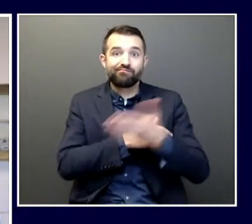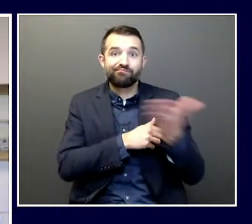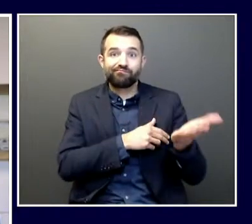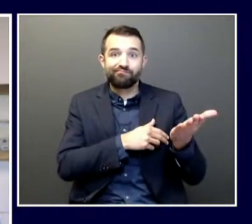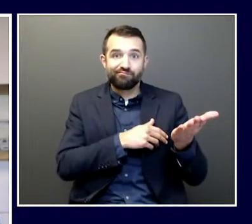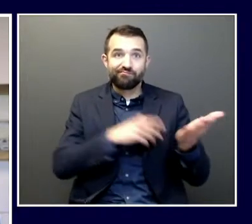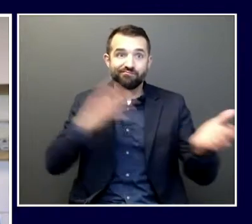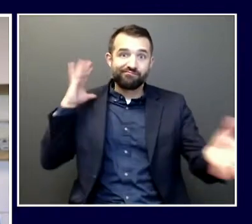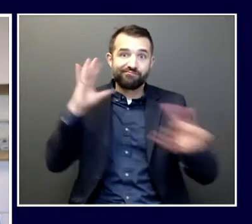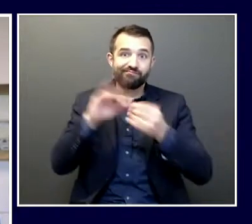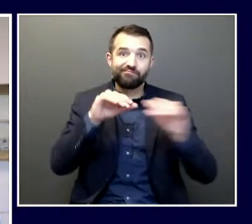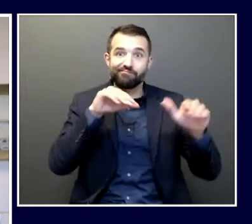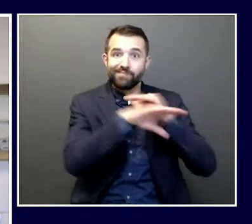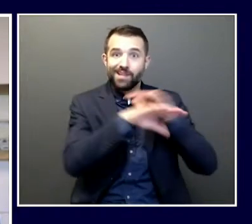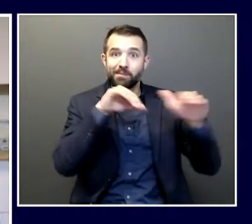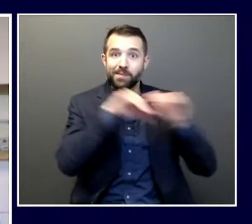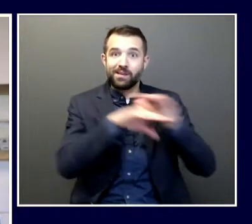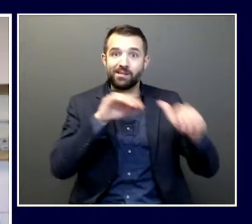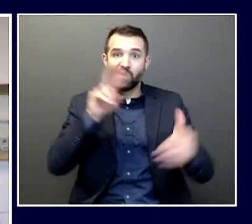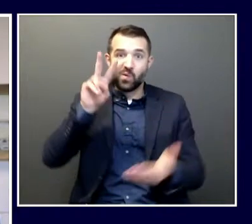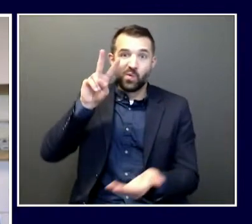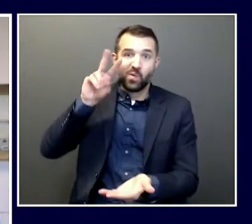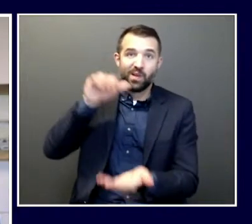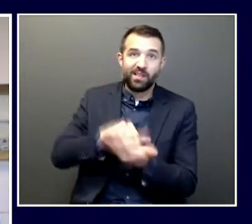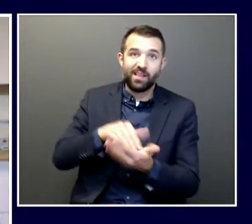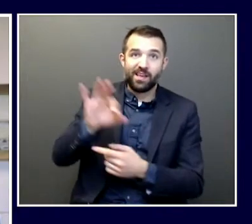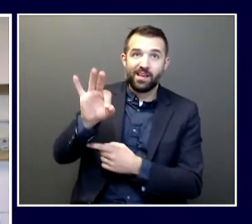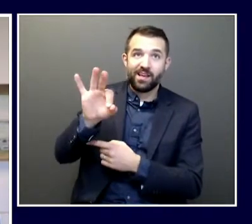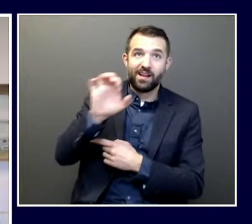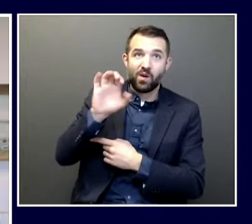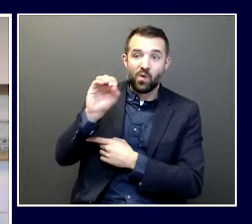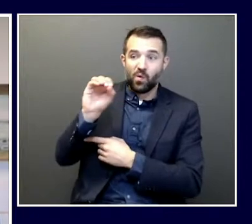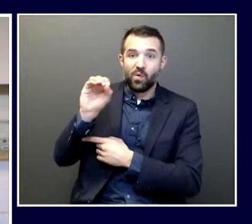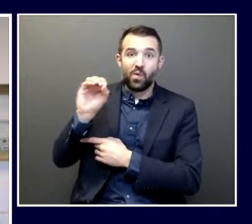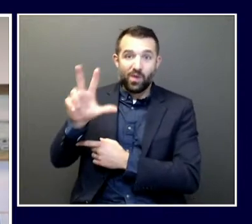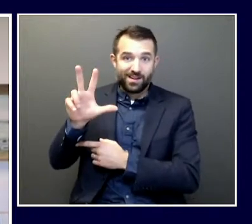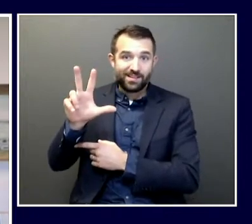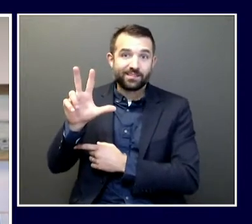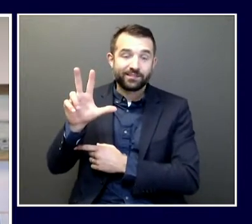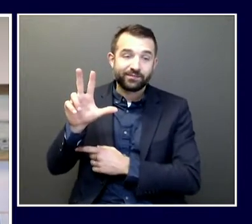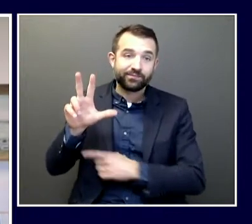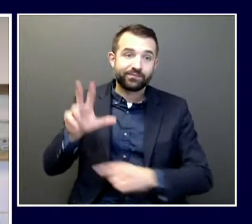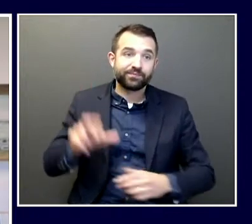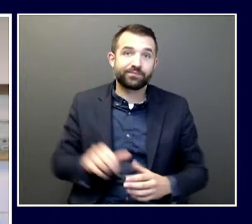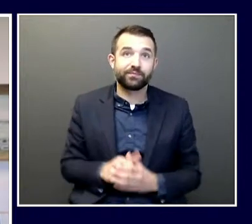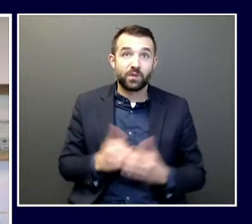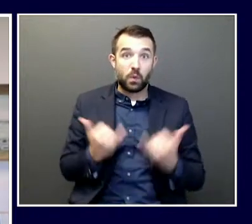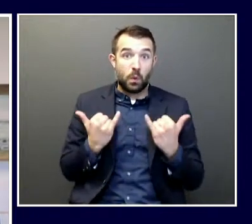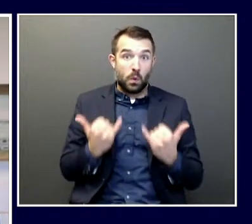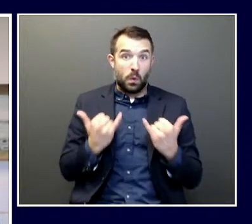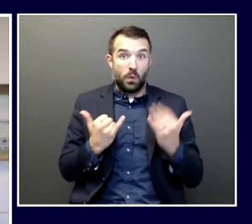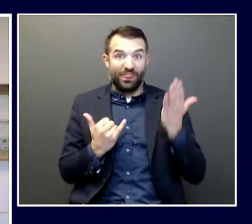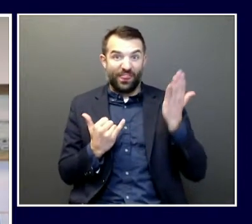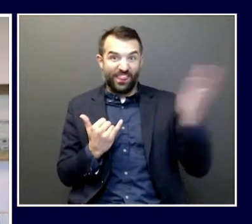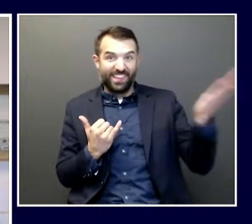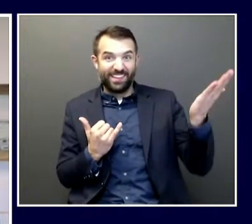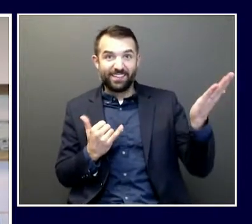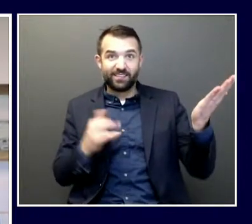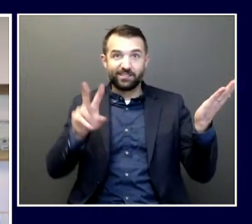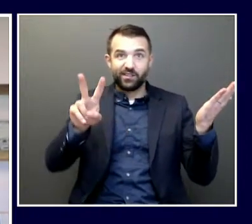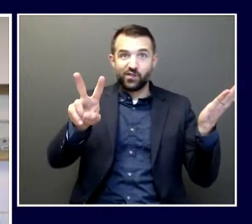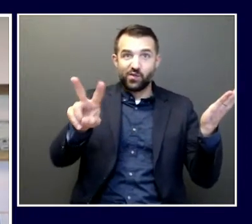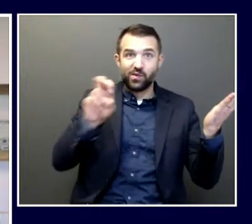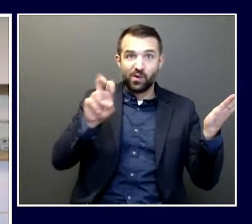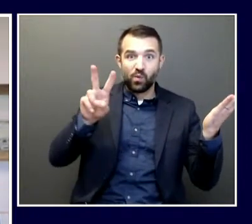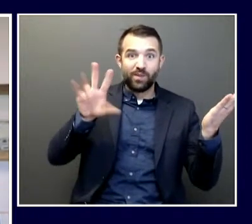2,903 people have been hospitalized throughout the pandemic in Maine. And right now, there are 225 people who